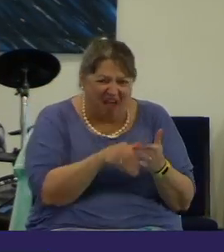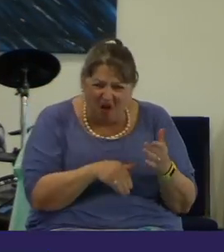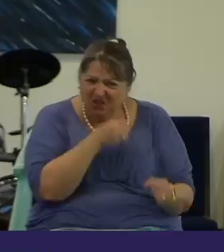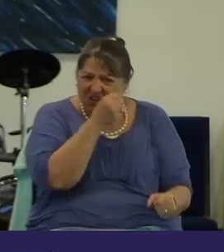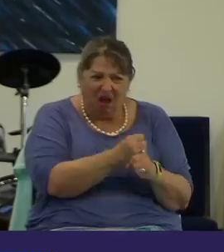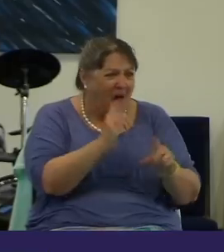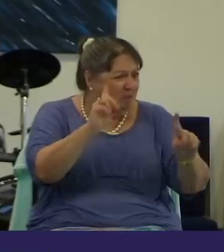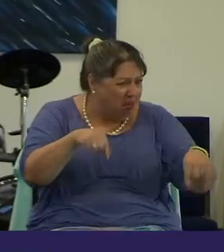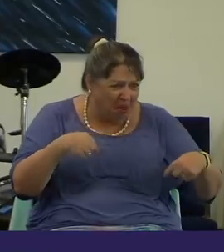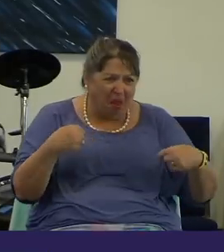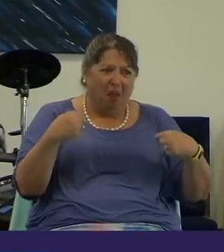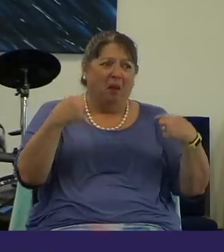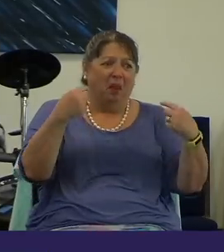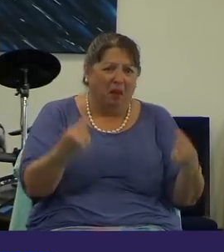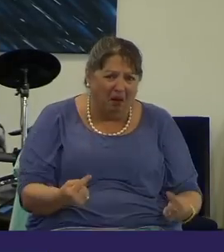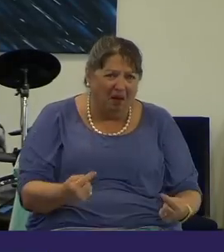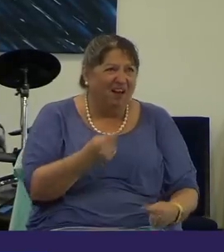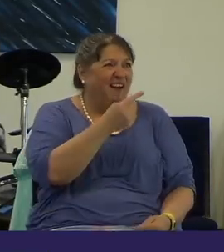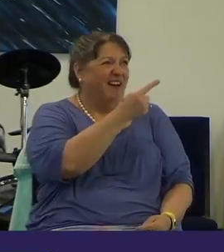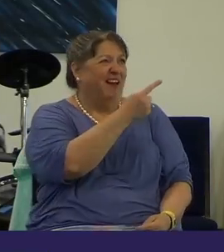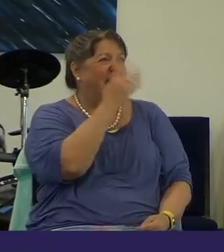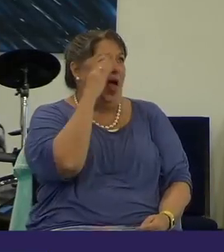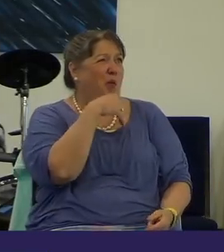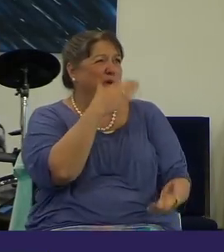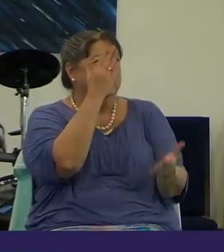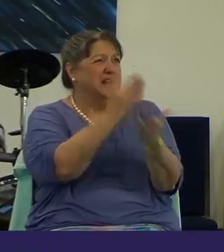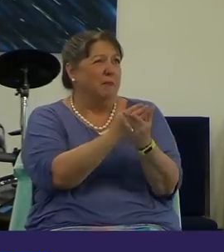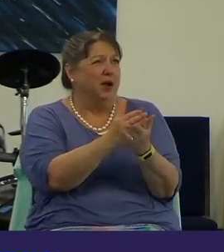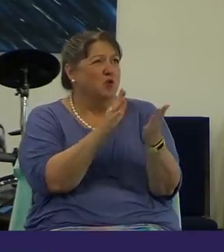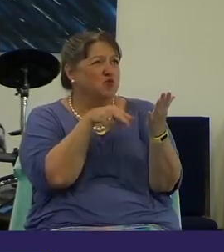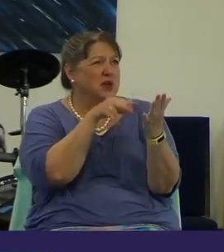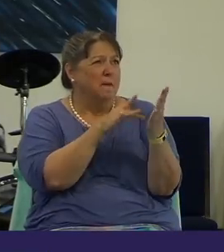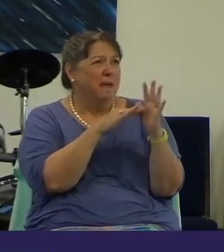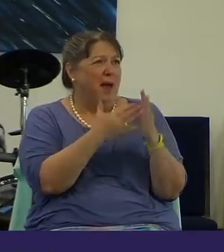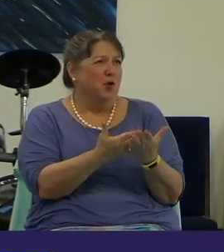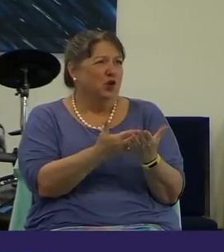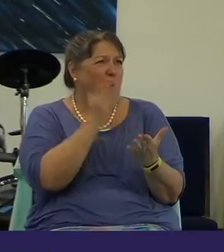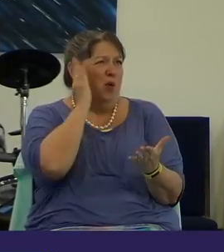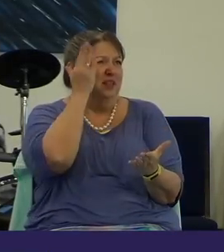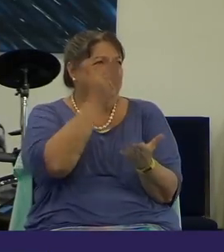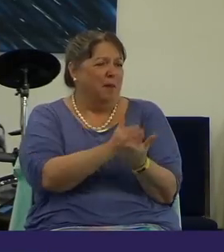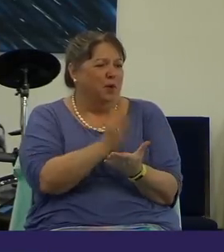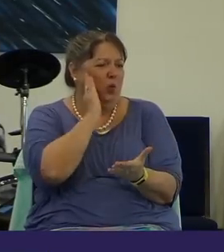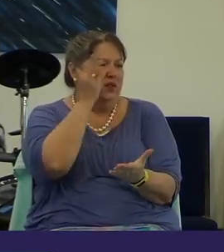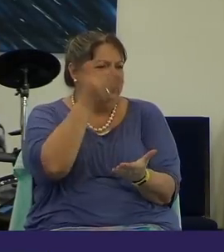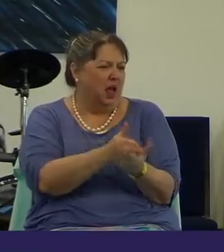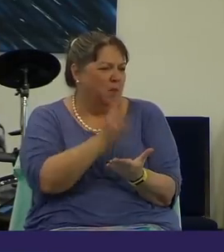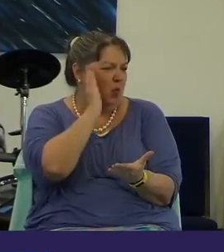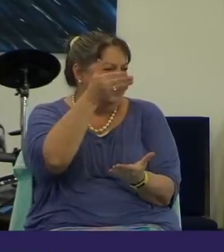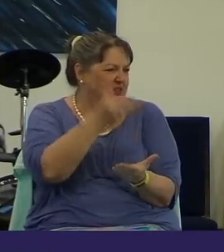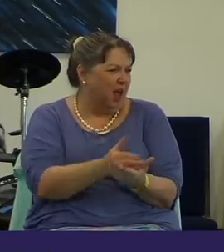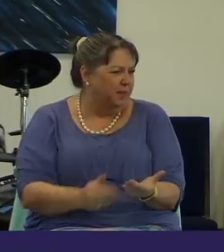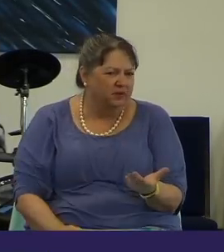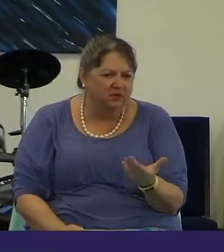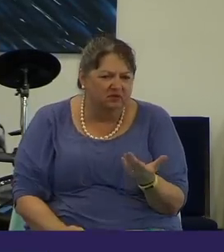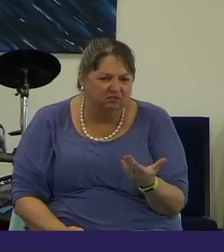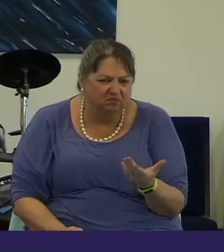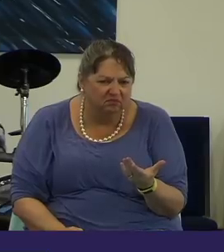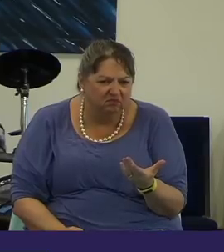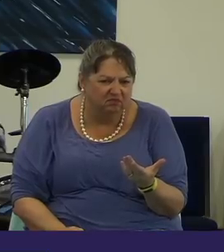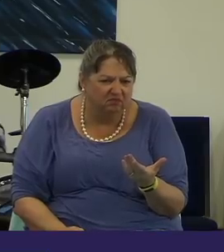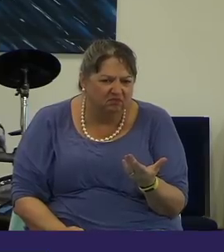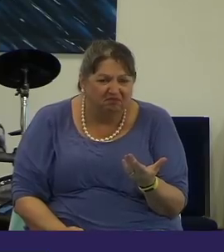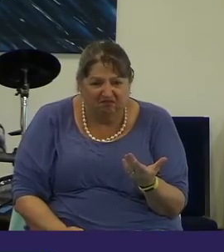going to continue to attack the Word of God in their lives. He doesn't care about God. That name doesn't scare him. Everybody